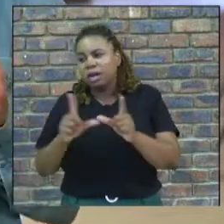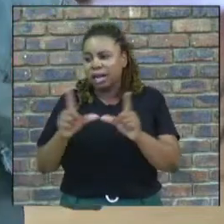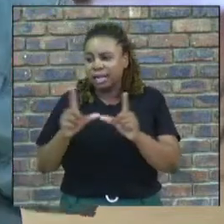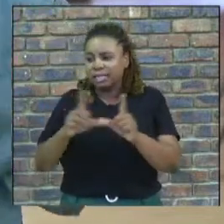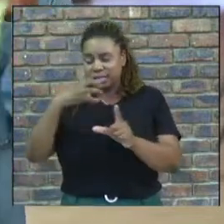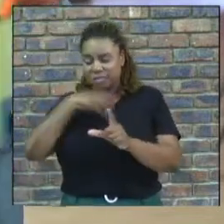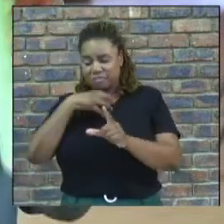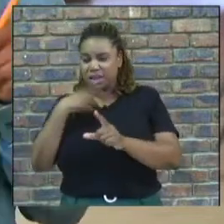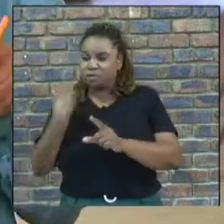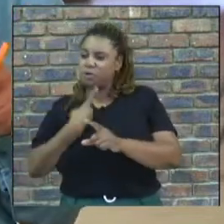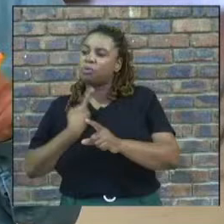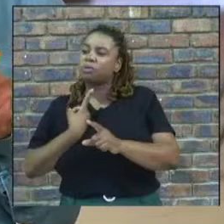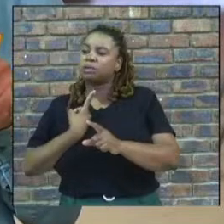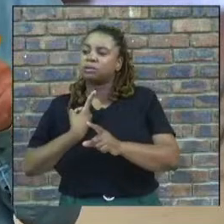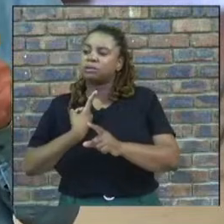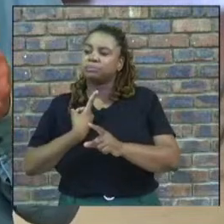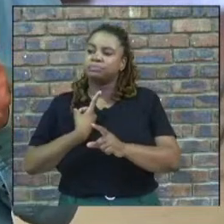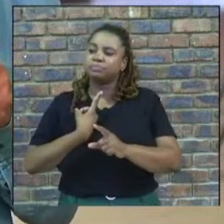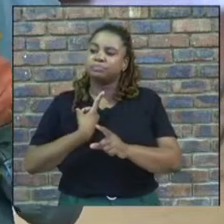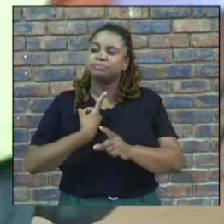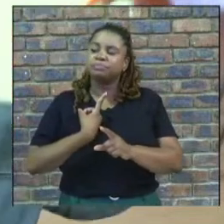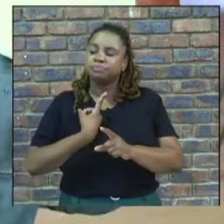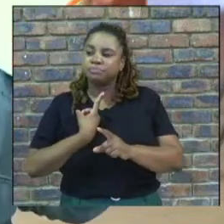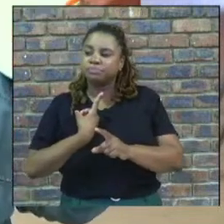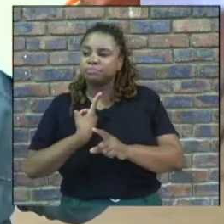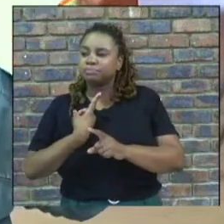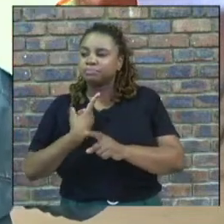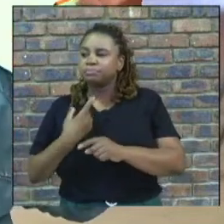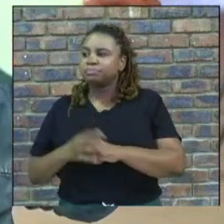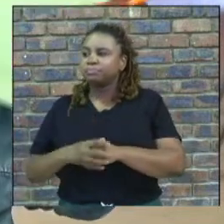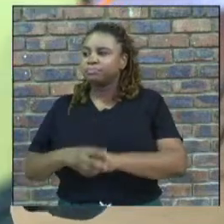ngihluleka but ngomunye umuntu ngikhone na.